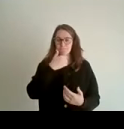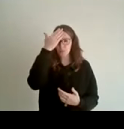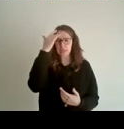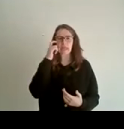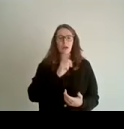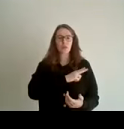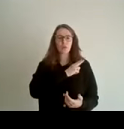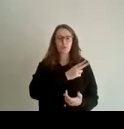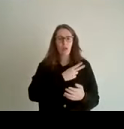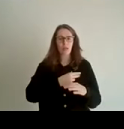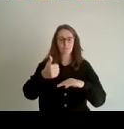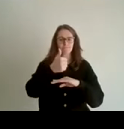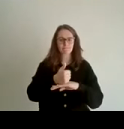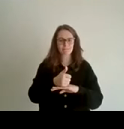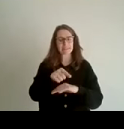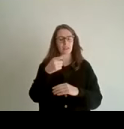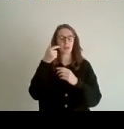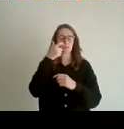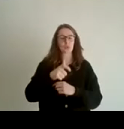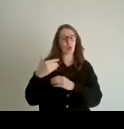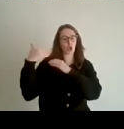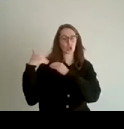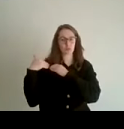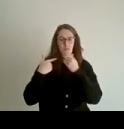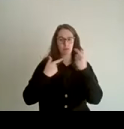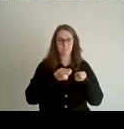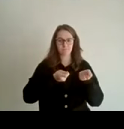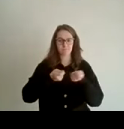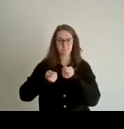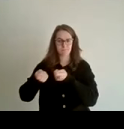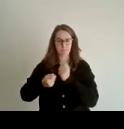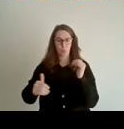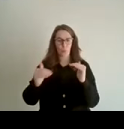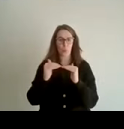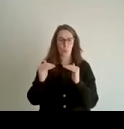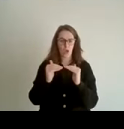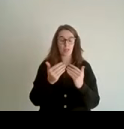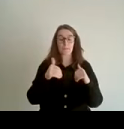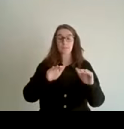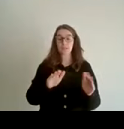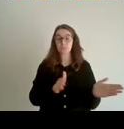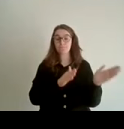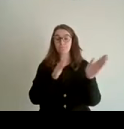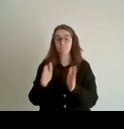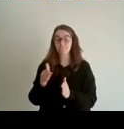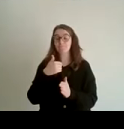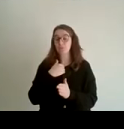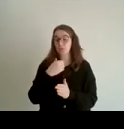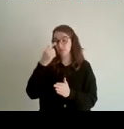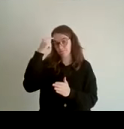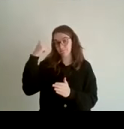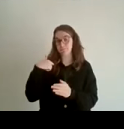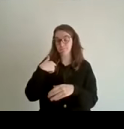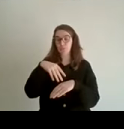for equal treatment. But in the long run, I think the Swedish government has a really big responsibility. They